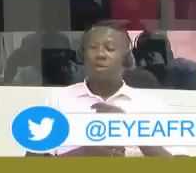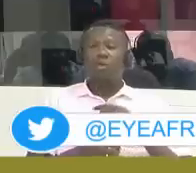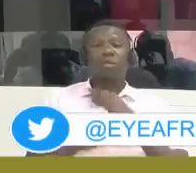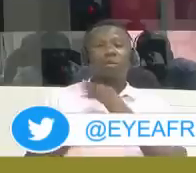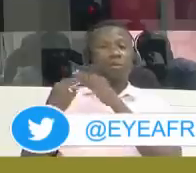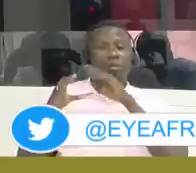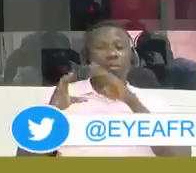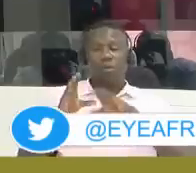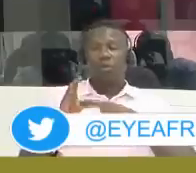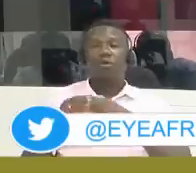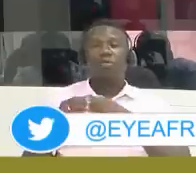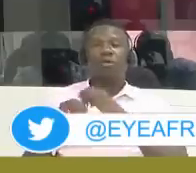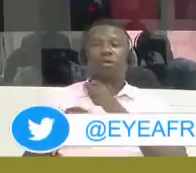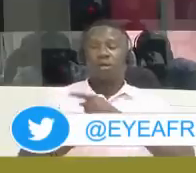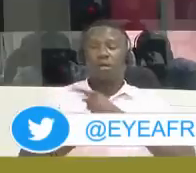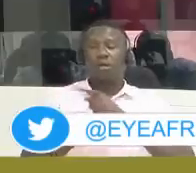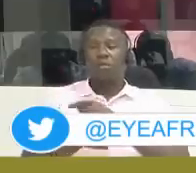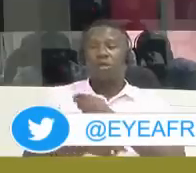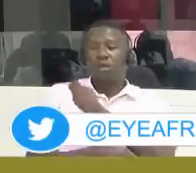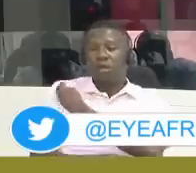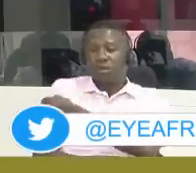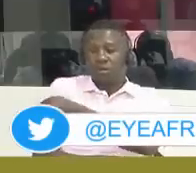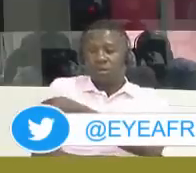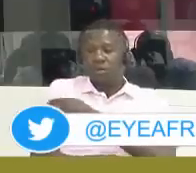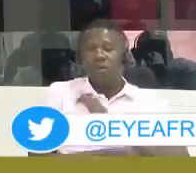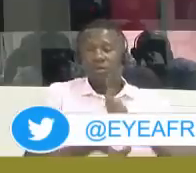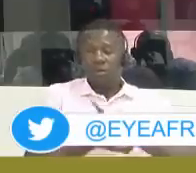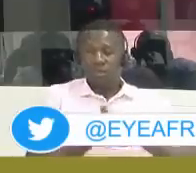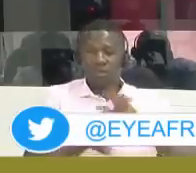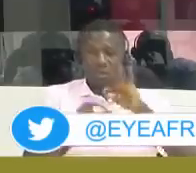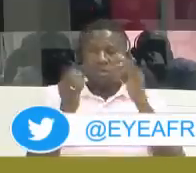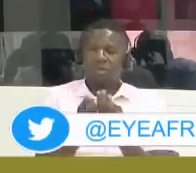Team and the Resource Development Committee.